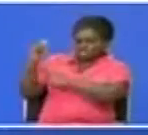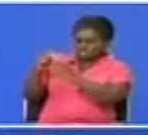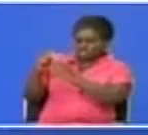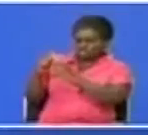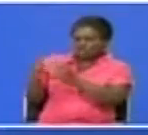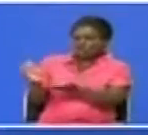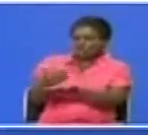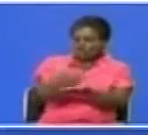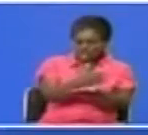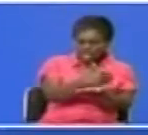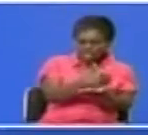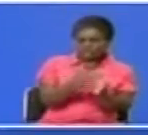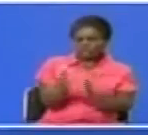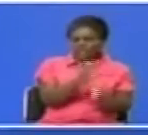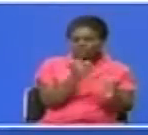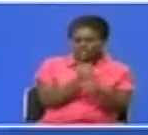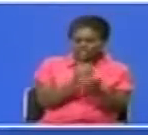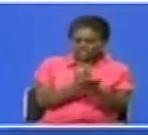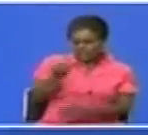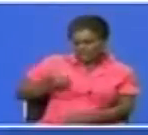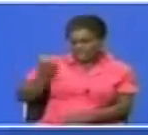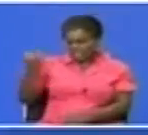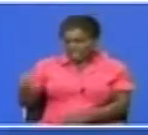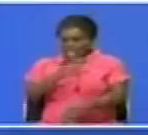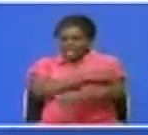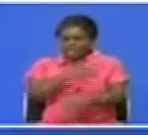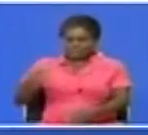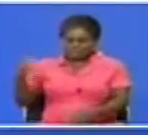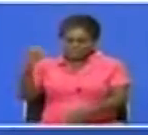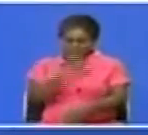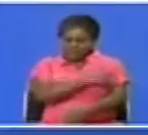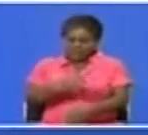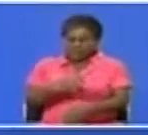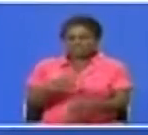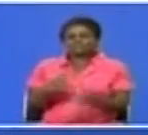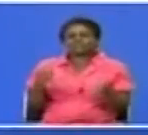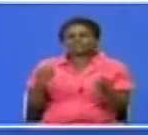for collective measures to ensure that the girl child is empowered in the community.